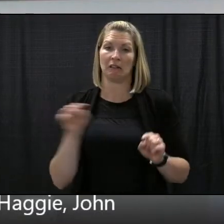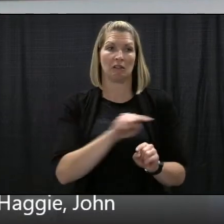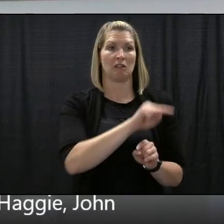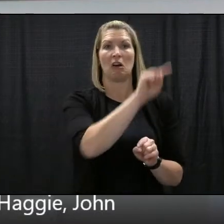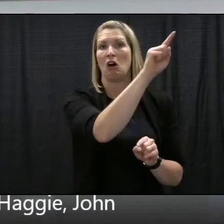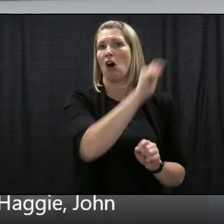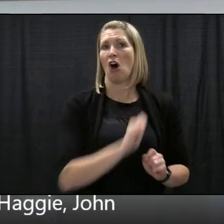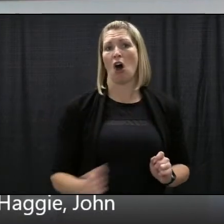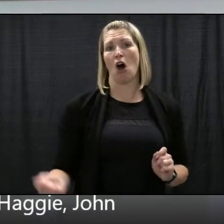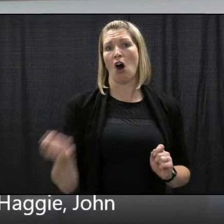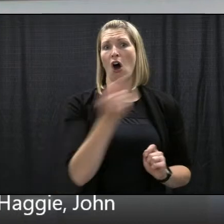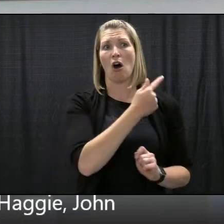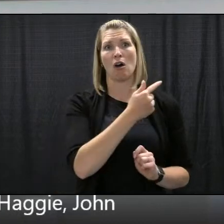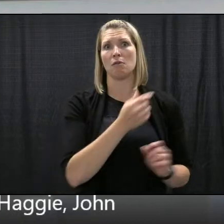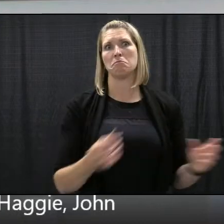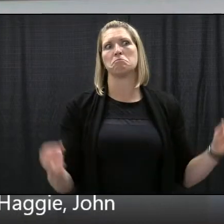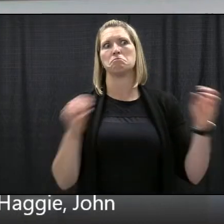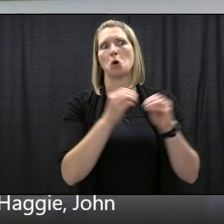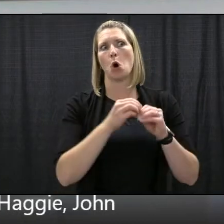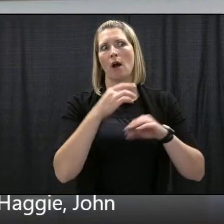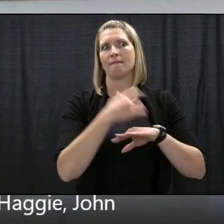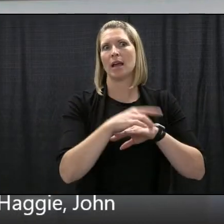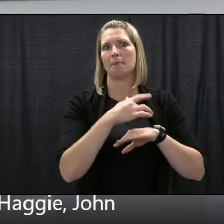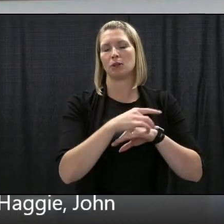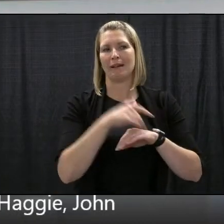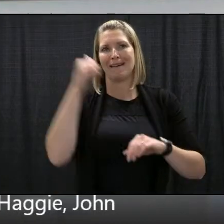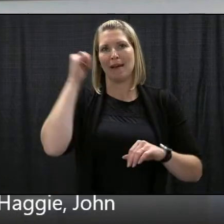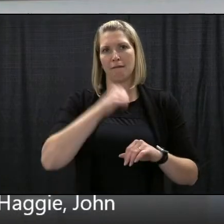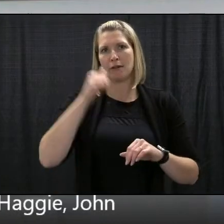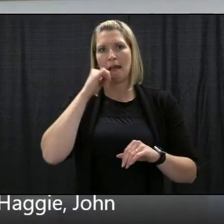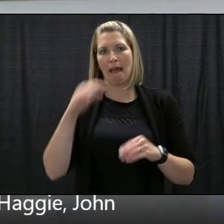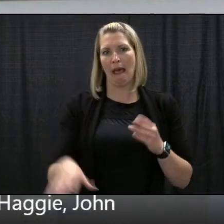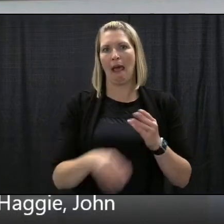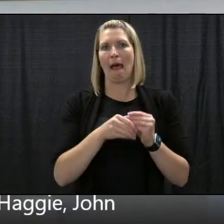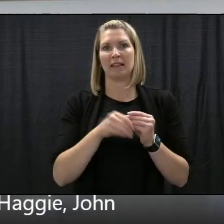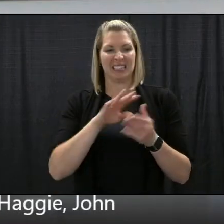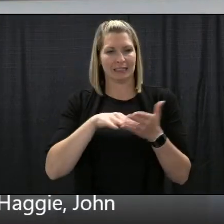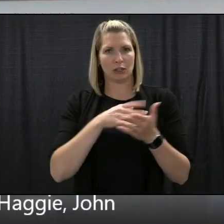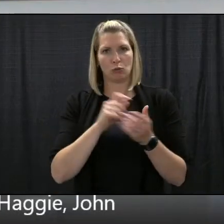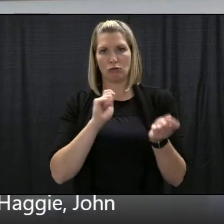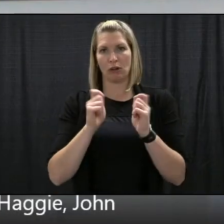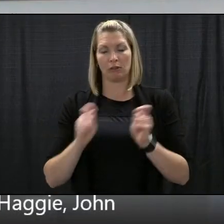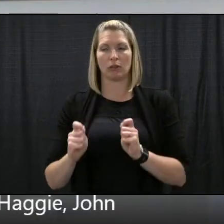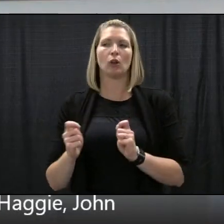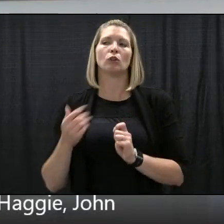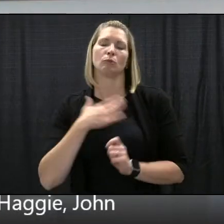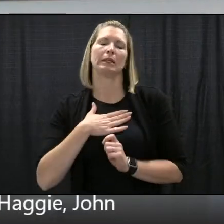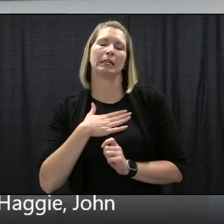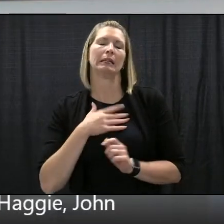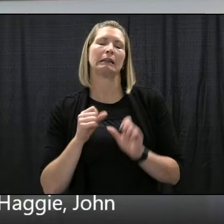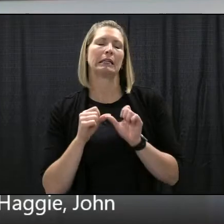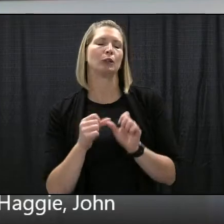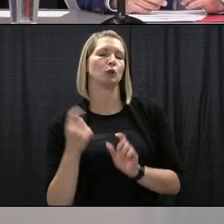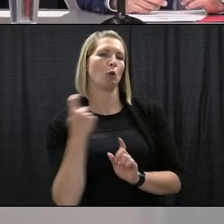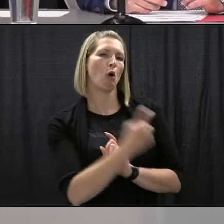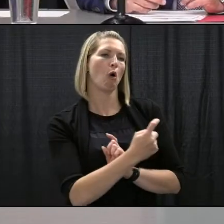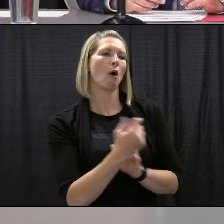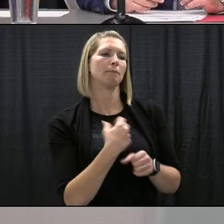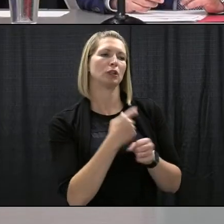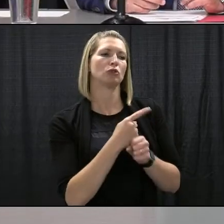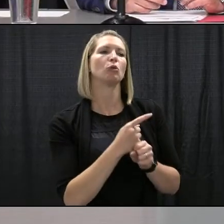day. So keep checking back, and you'll get your appointment. Thank